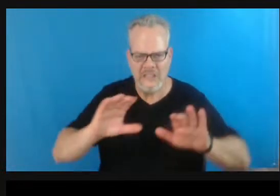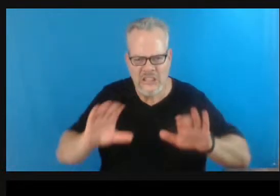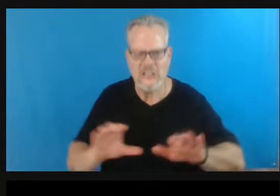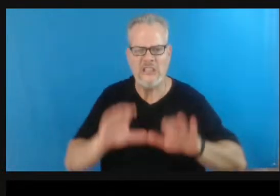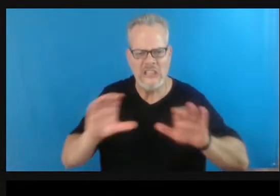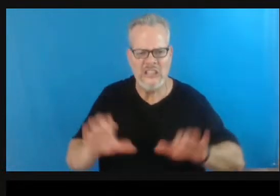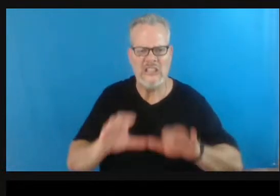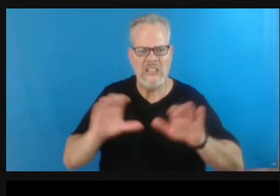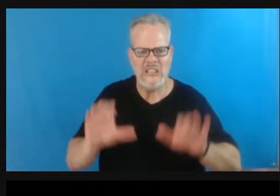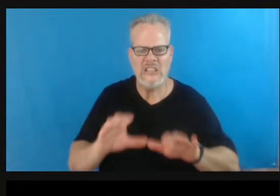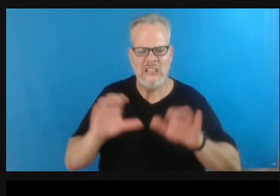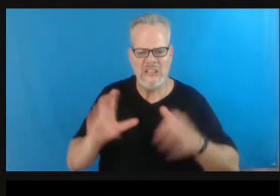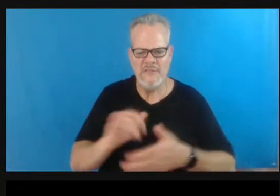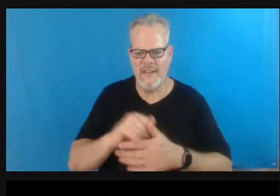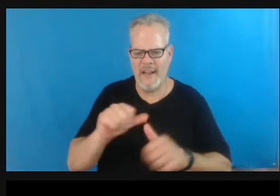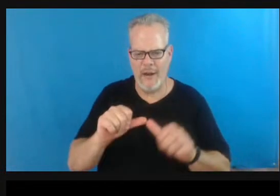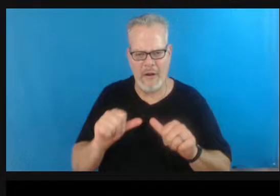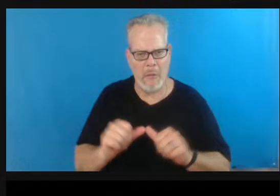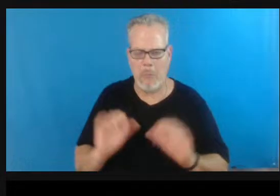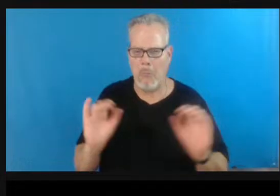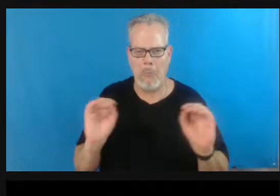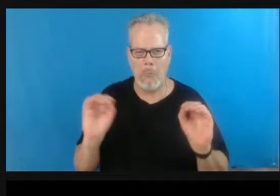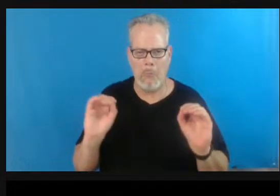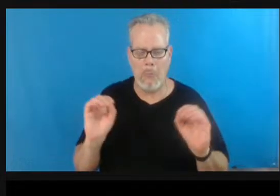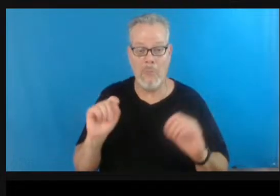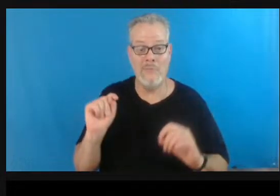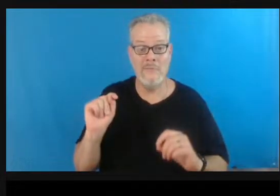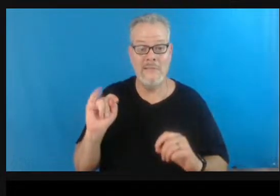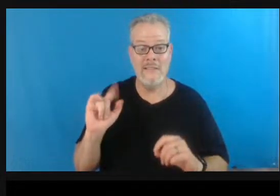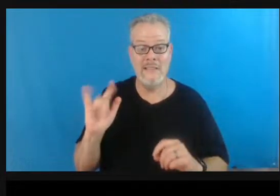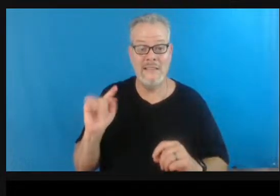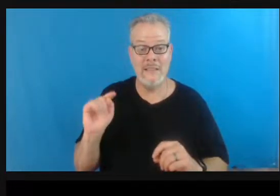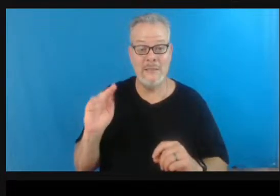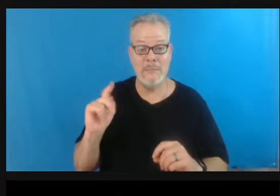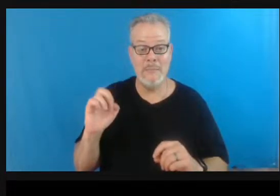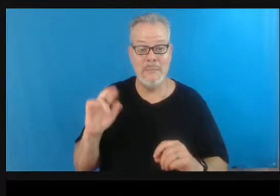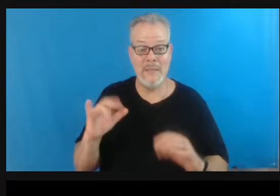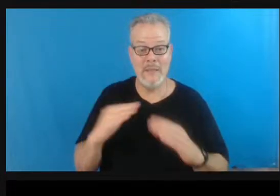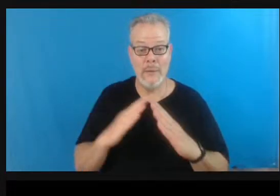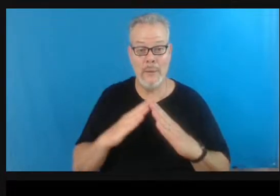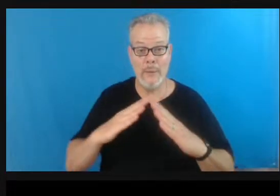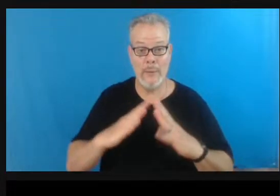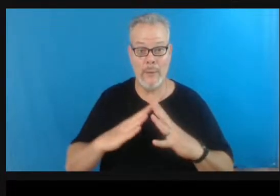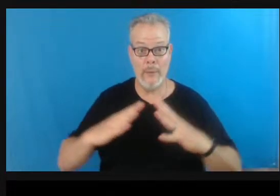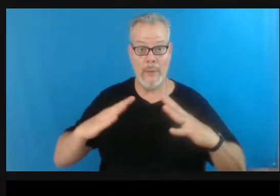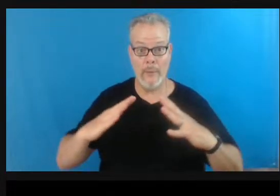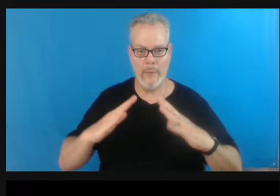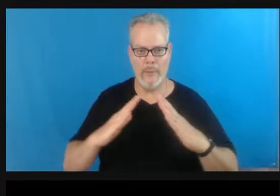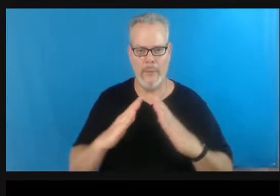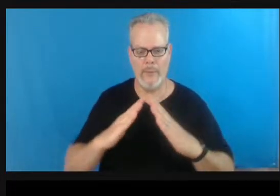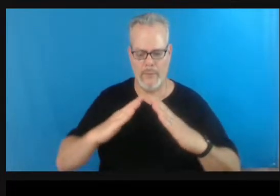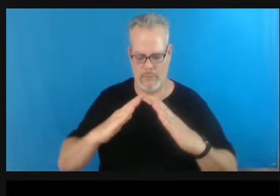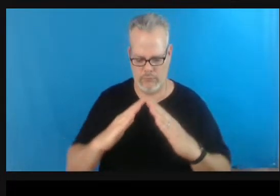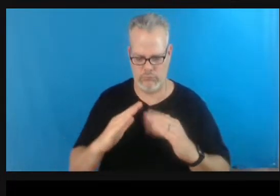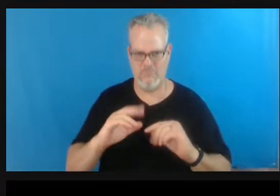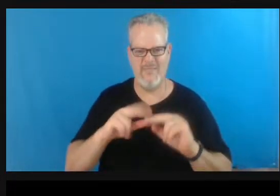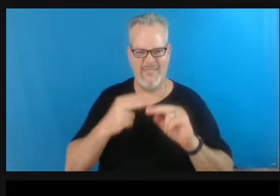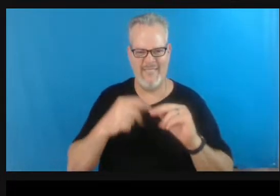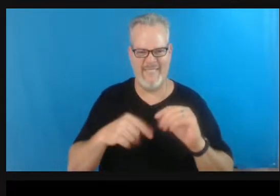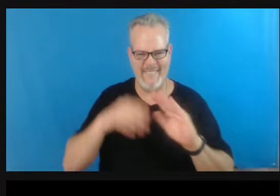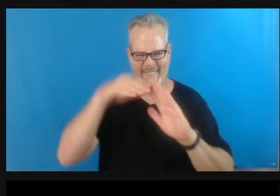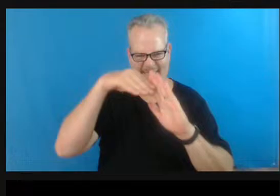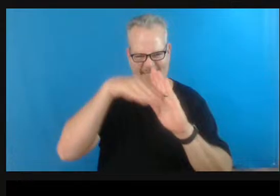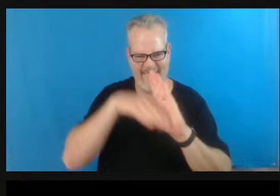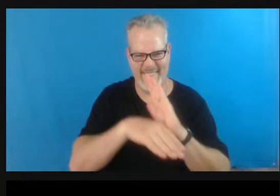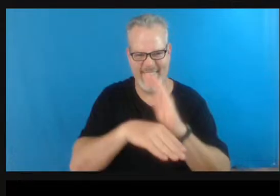that we can see from any of the signals. The tilt meter is trending downwards within the rift zone, so it doesn't seem like there's anything new arriving in there. What's happened in there